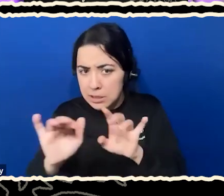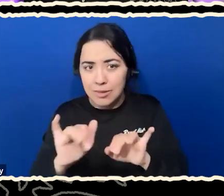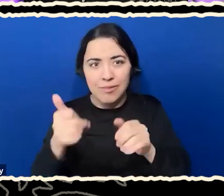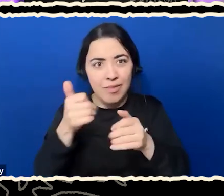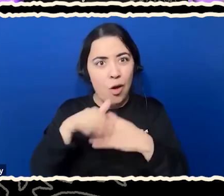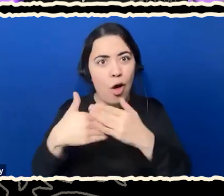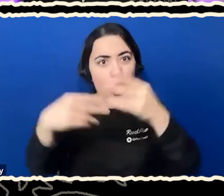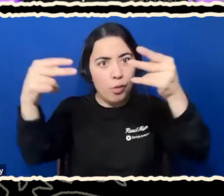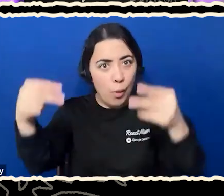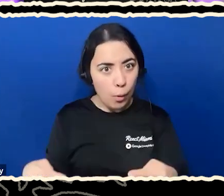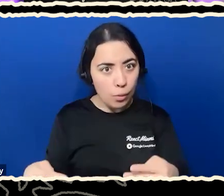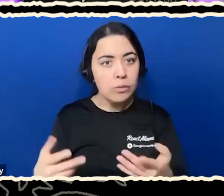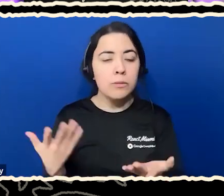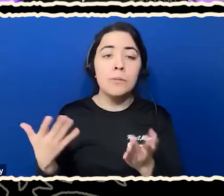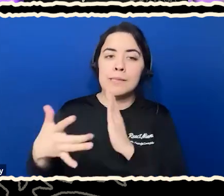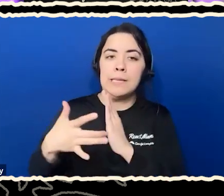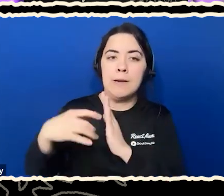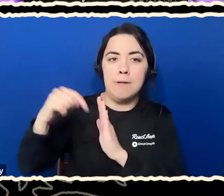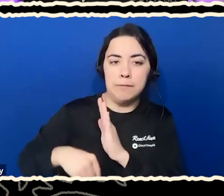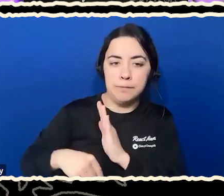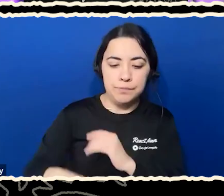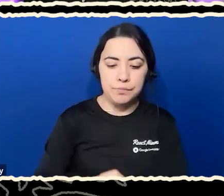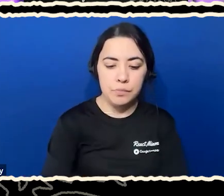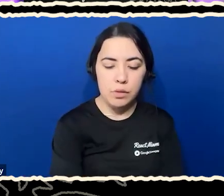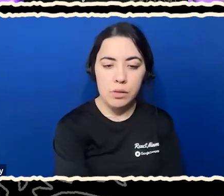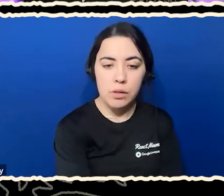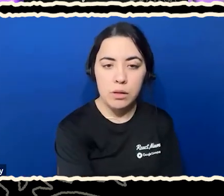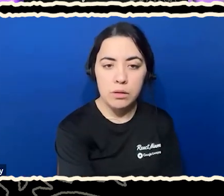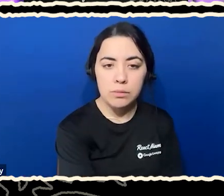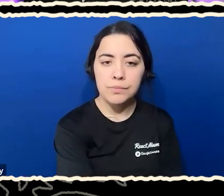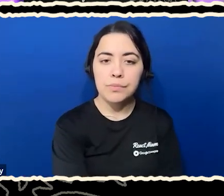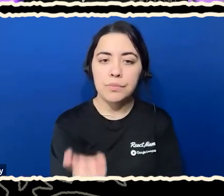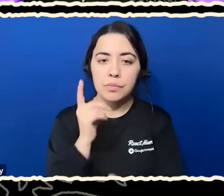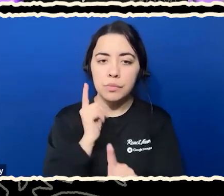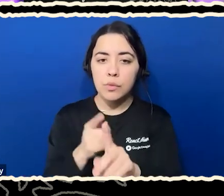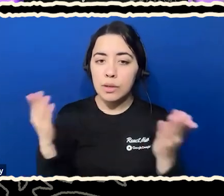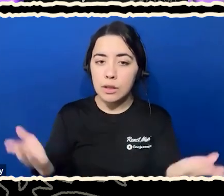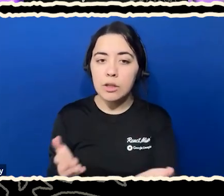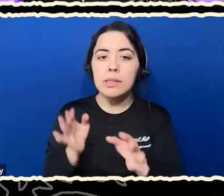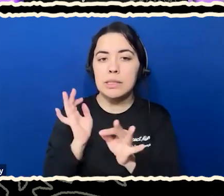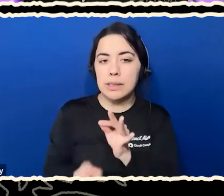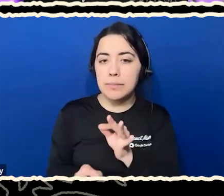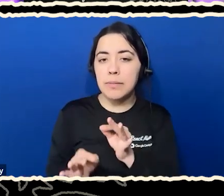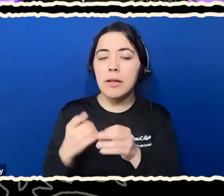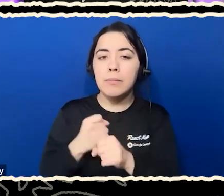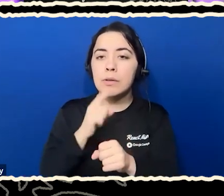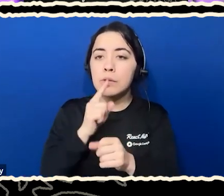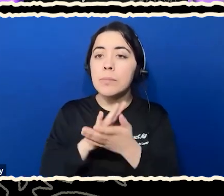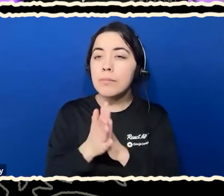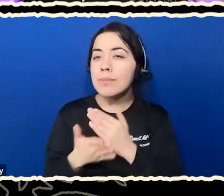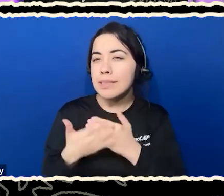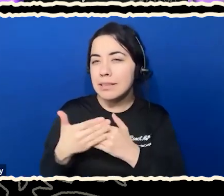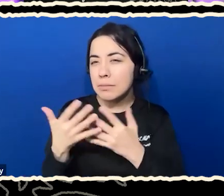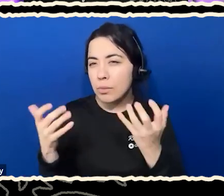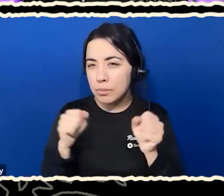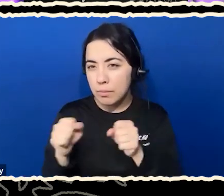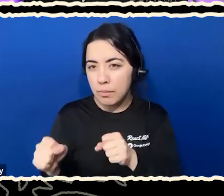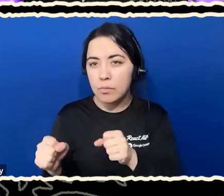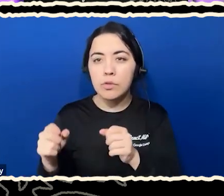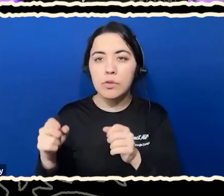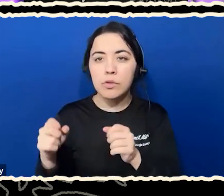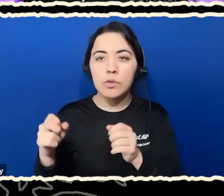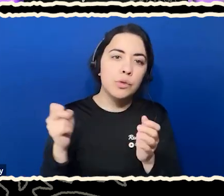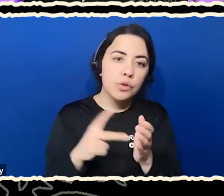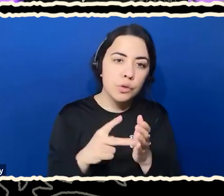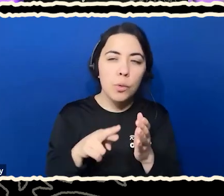building this on top of a backend framework. And our goal here was simple, basically, to make it as easy as possible to